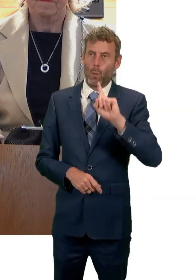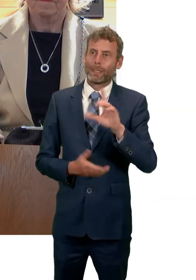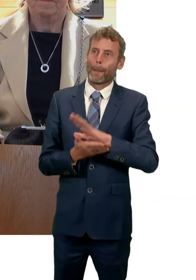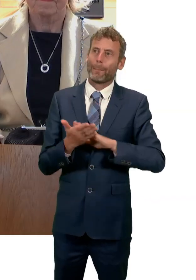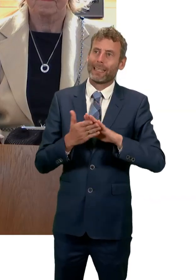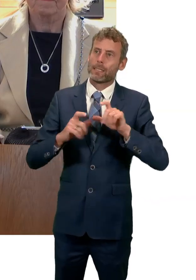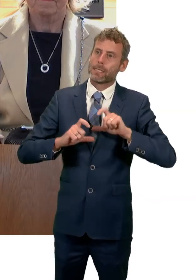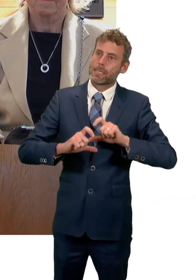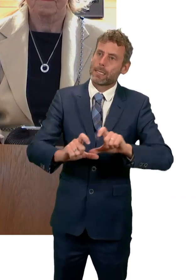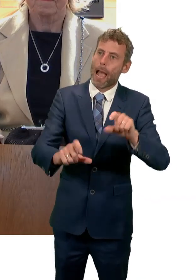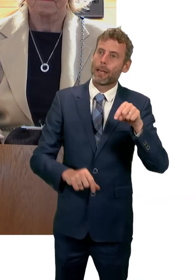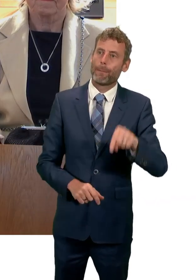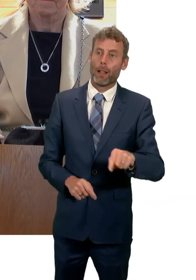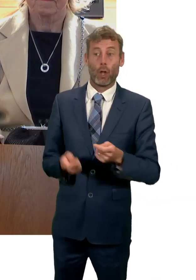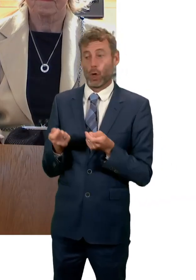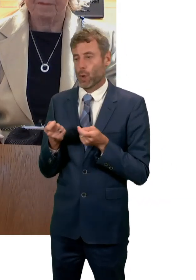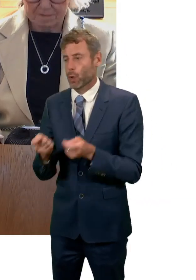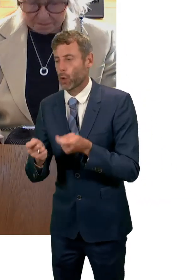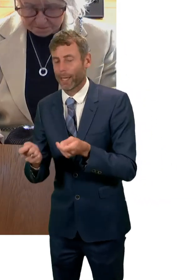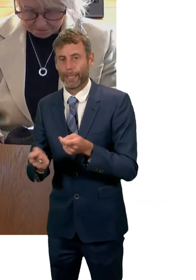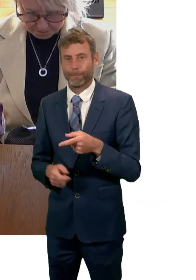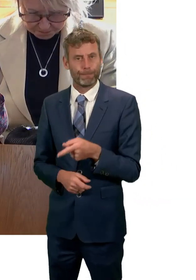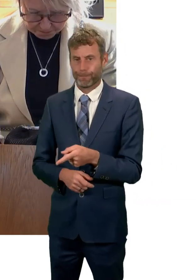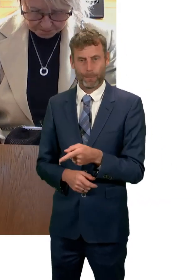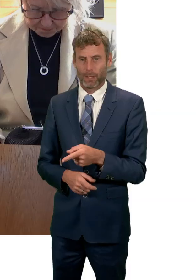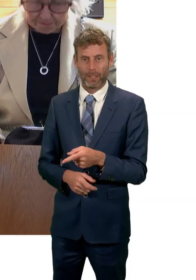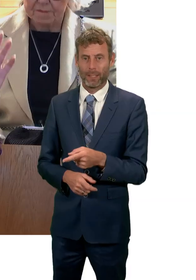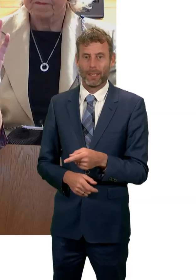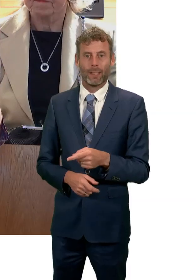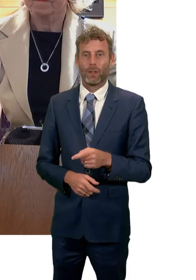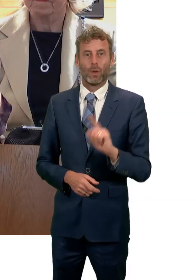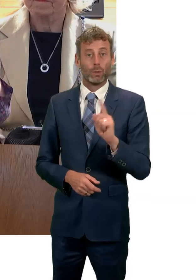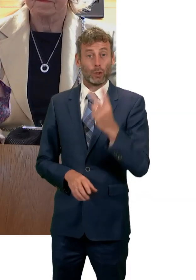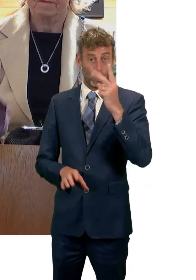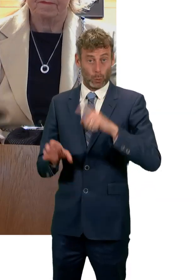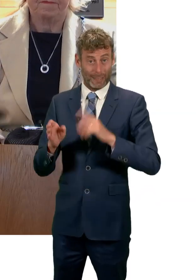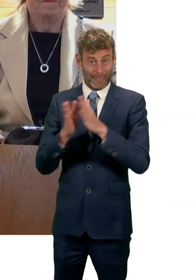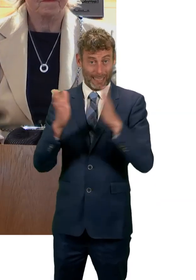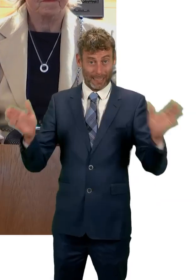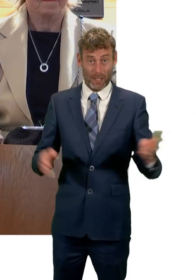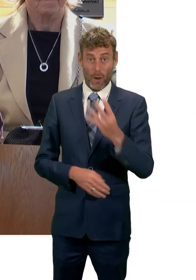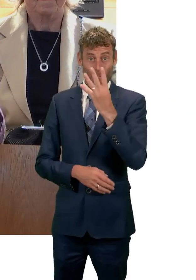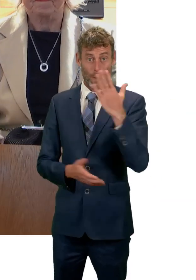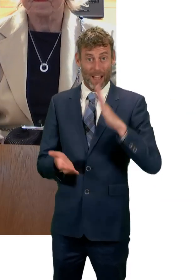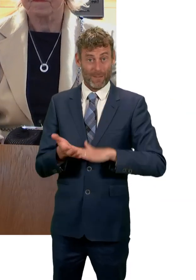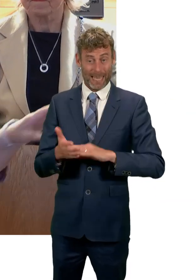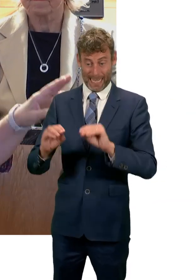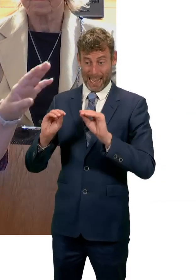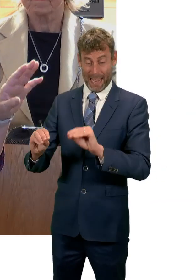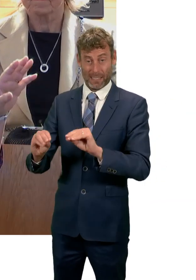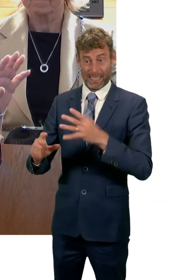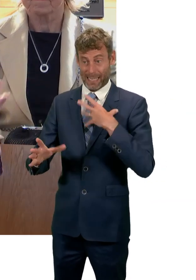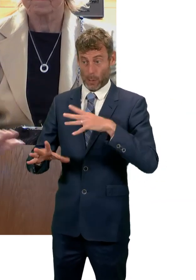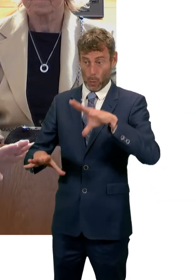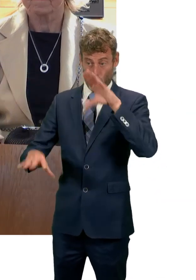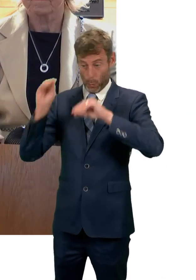Cookery, not enough time spent, and they've got 2 years, and it'll be a 45-minute lesson, and the ingredients are there, but they're not getting the true